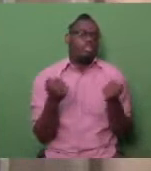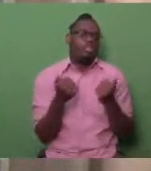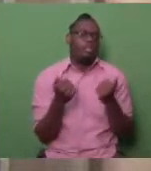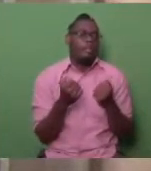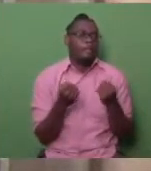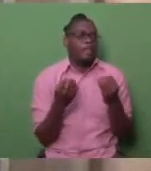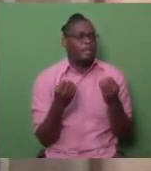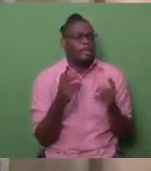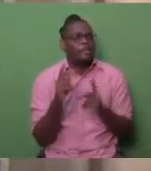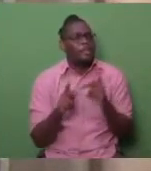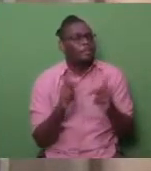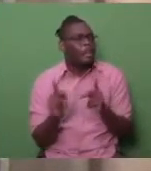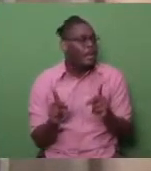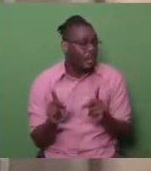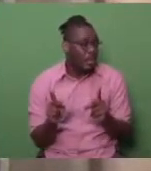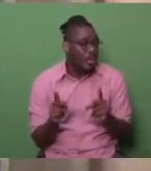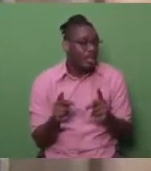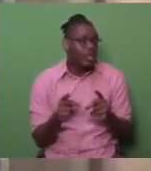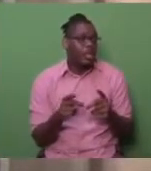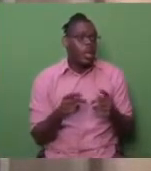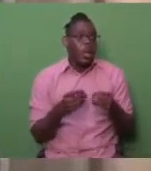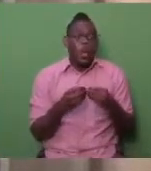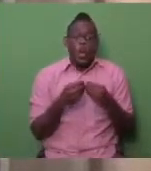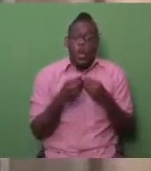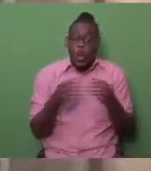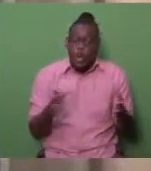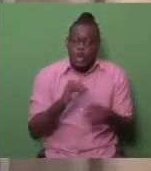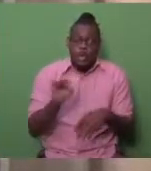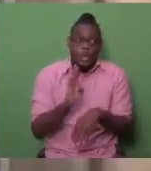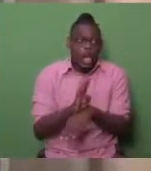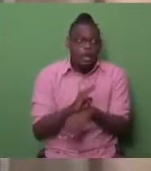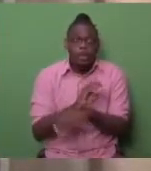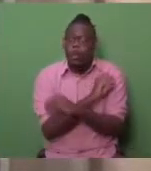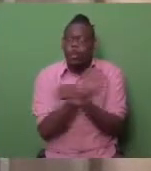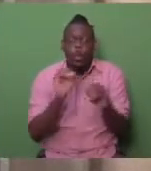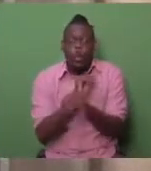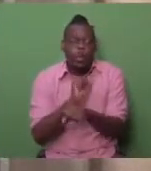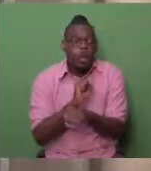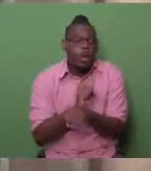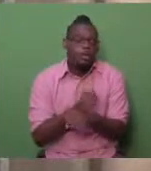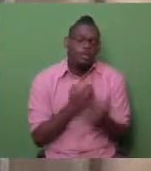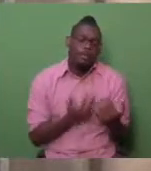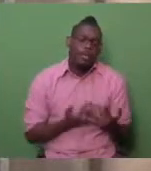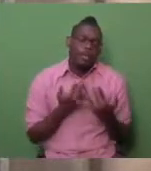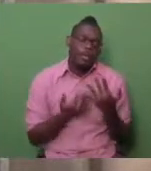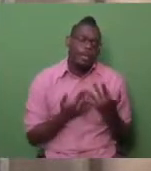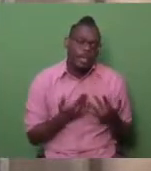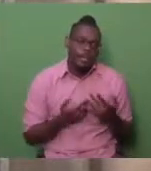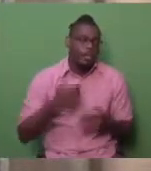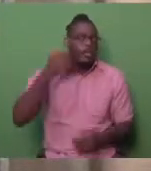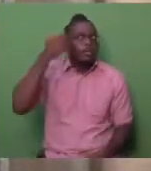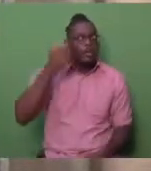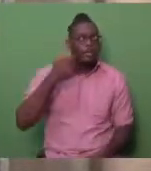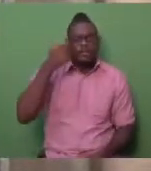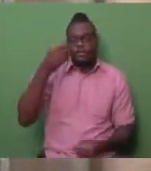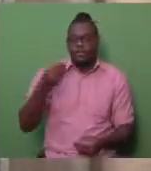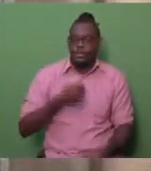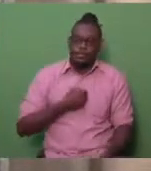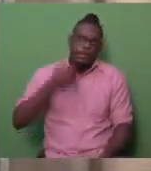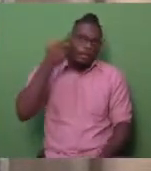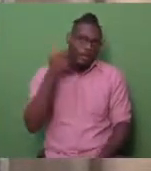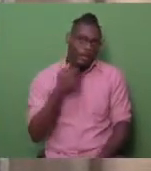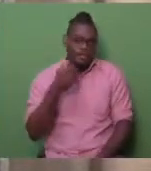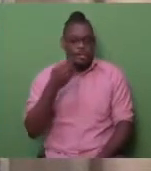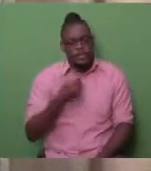grants. And we cannot leave this alone because we'll have to go and look at the young people as well. Can't forget that a relative of